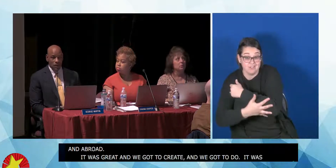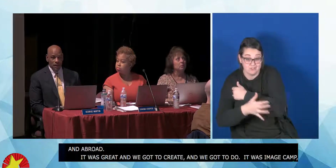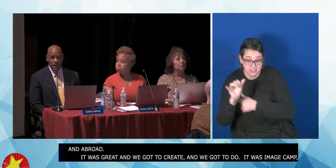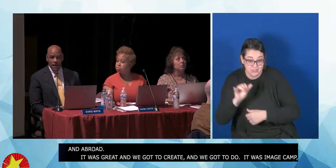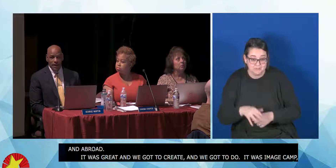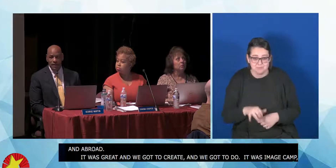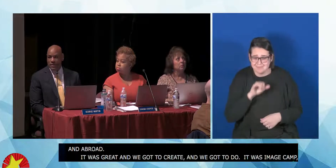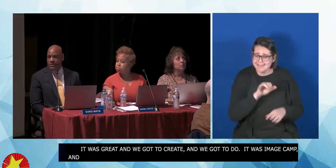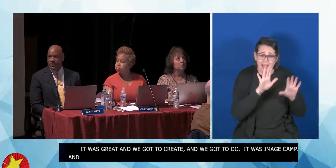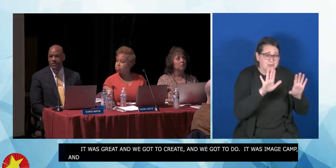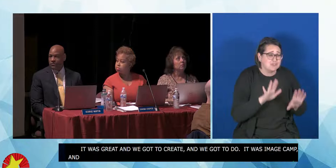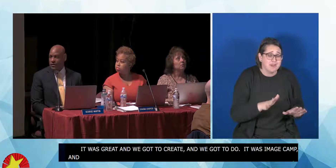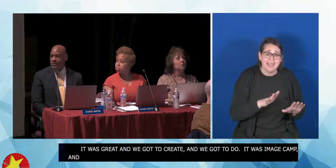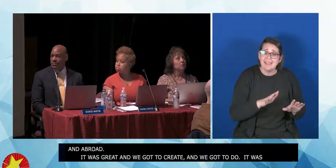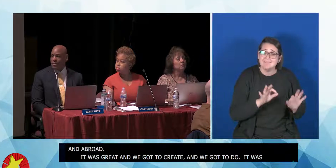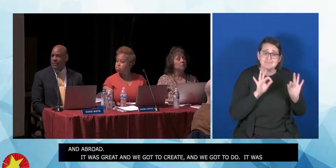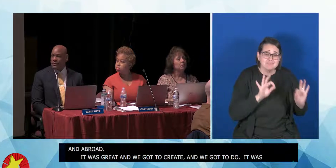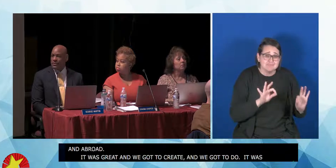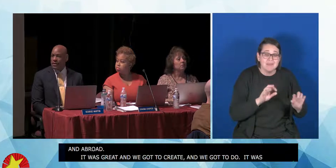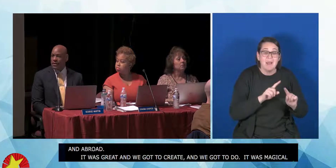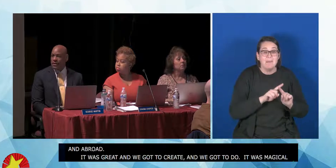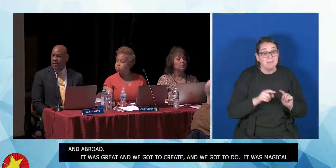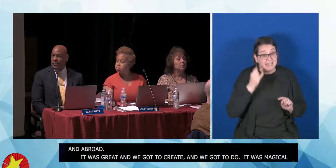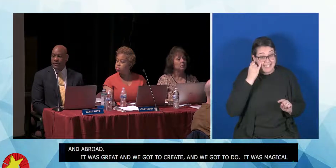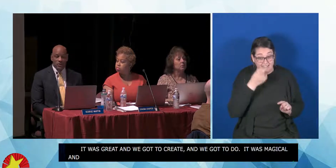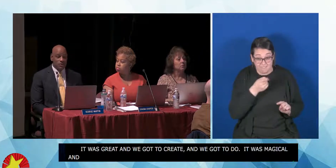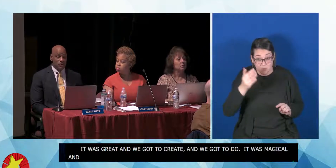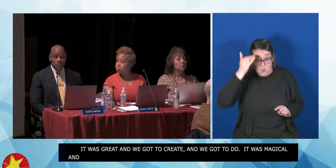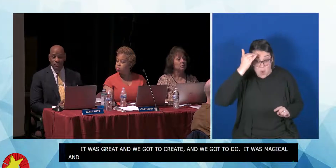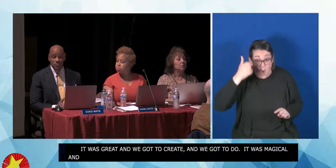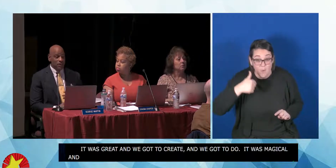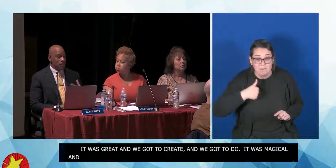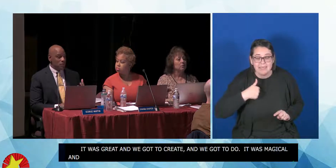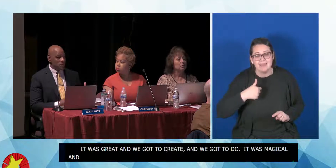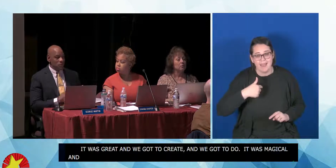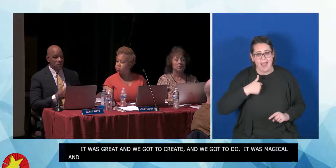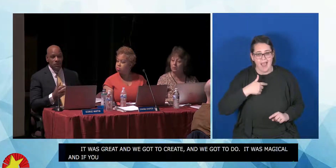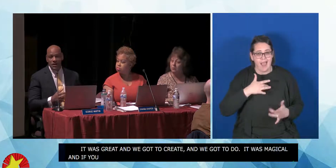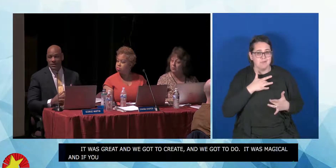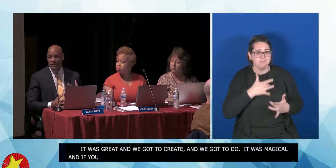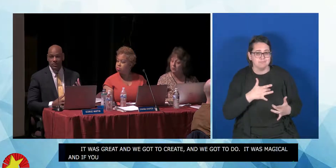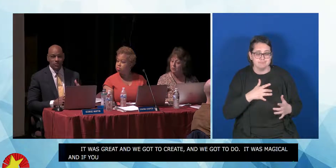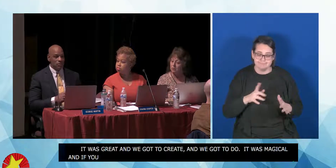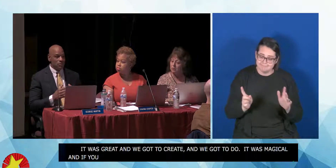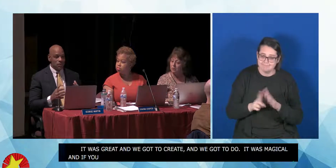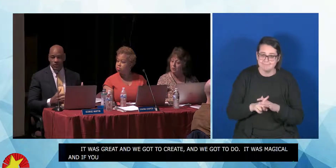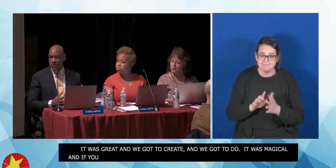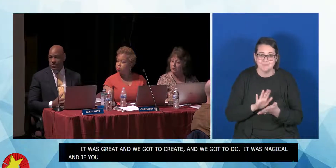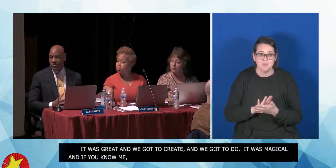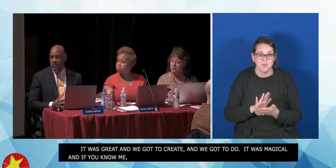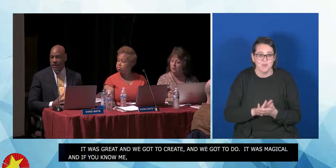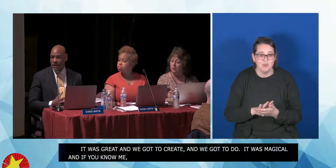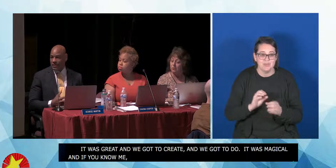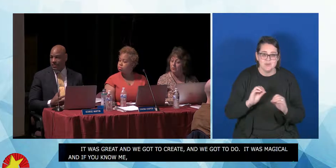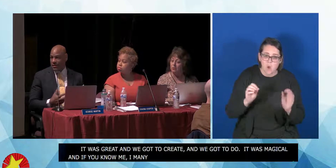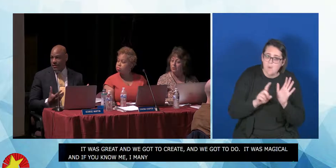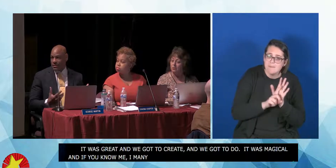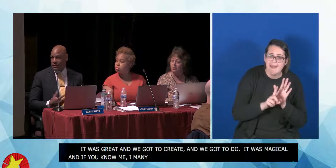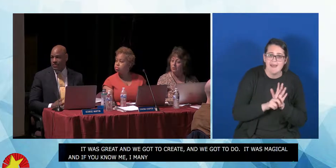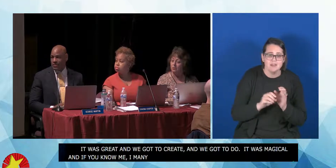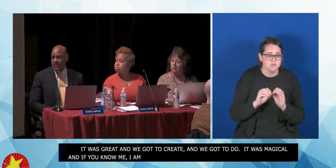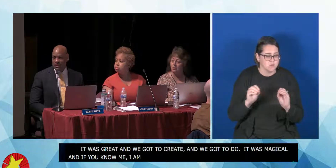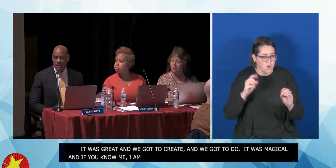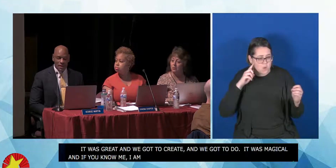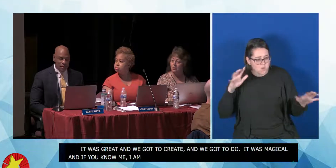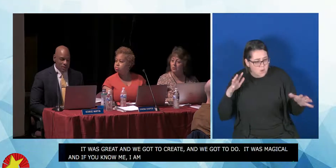know me, I am a school-facing person. If there's no bells, no noise, no school issues, I literally